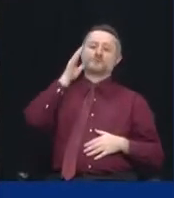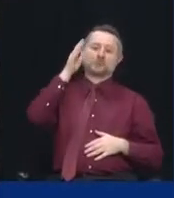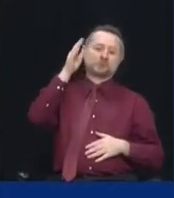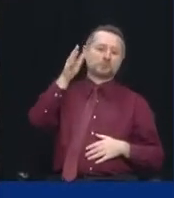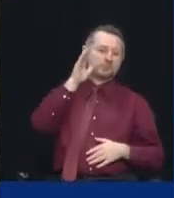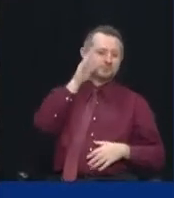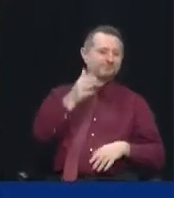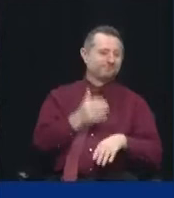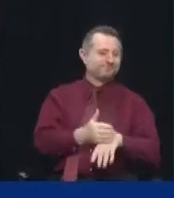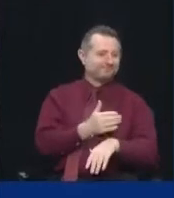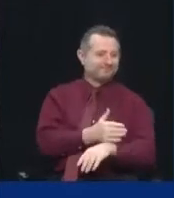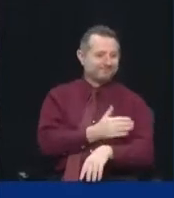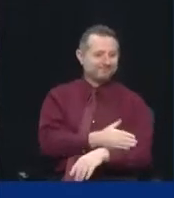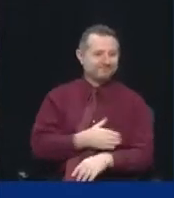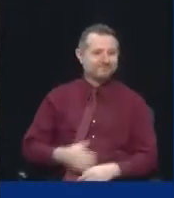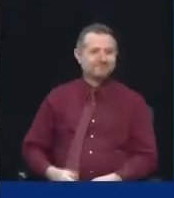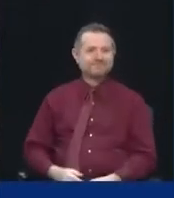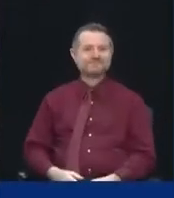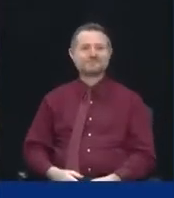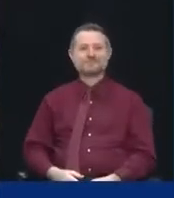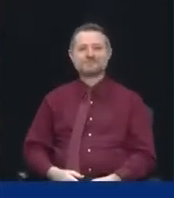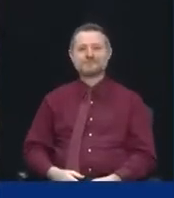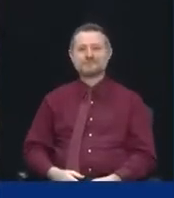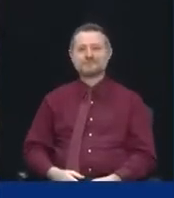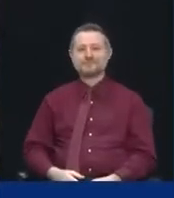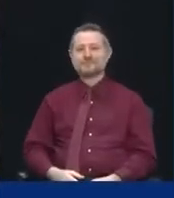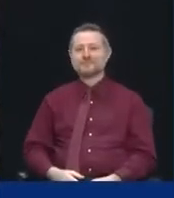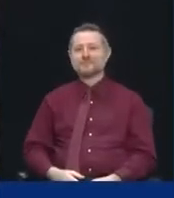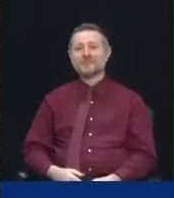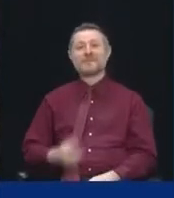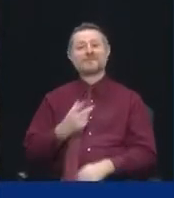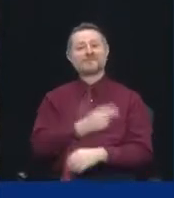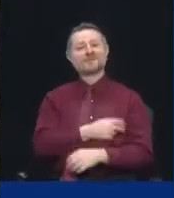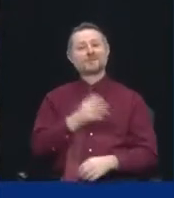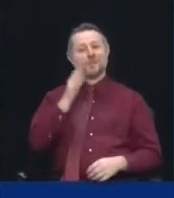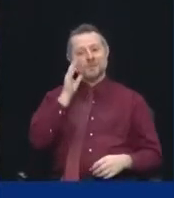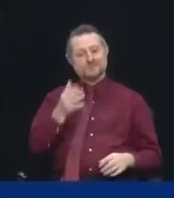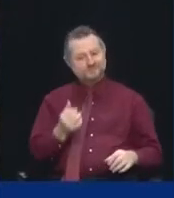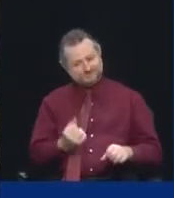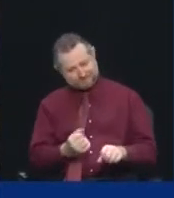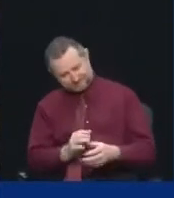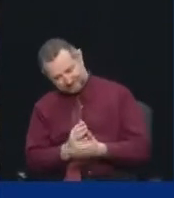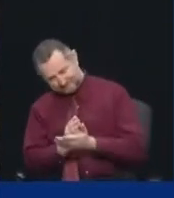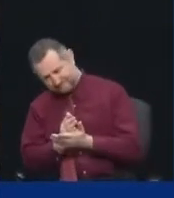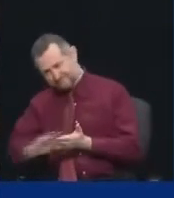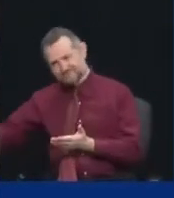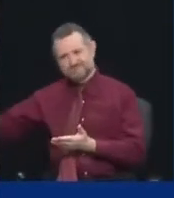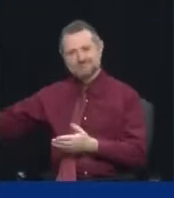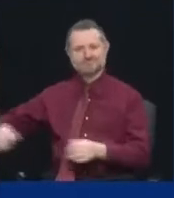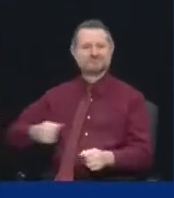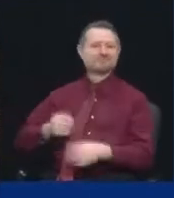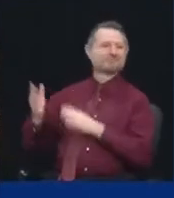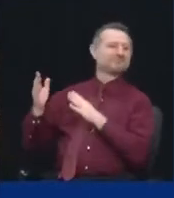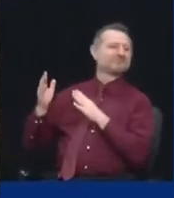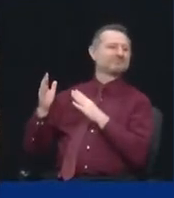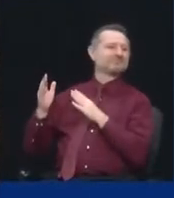don't stop COVID, vaccinations do. And that's an important point to remember. You know, like I said,